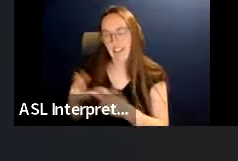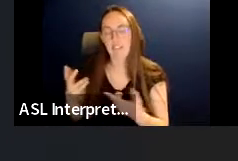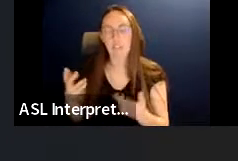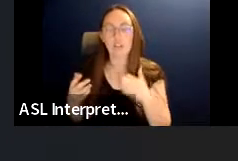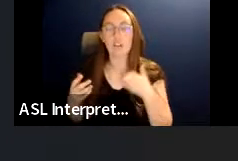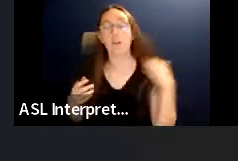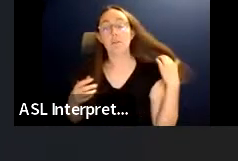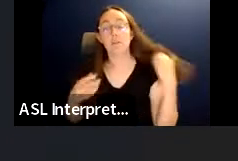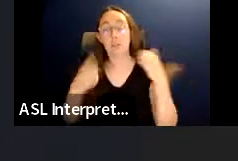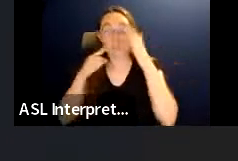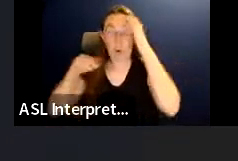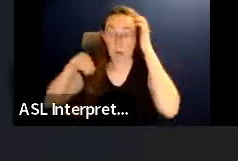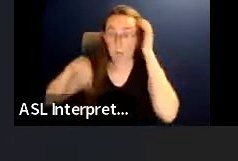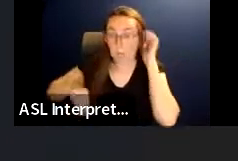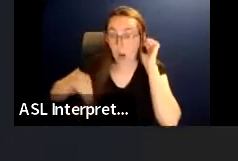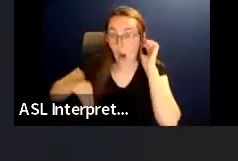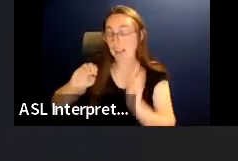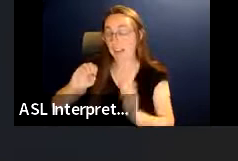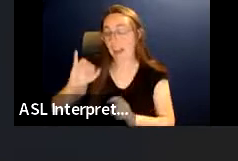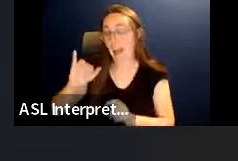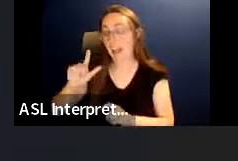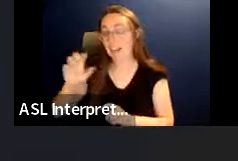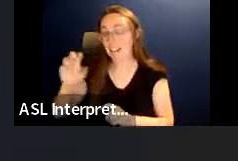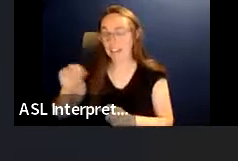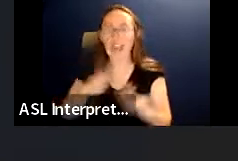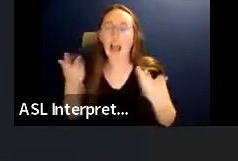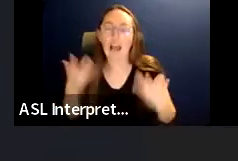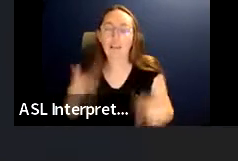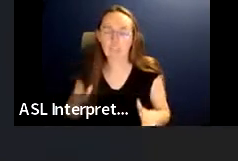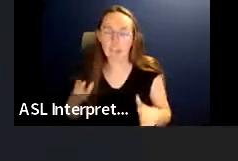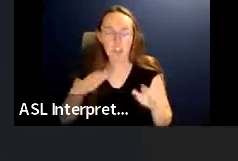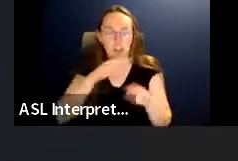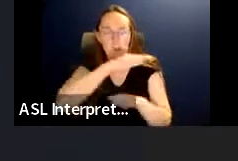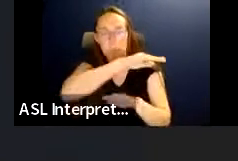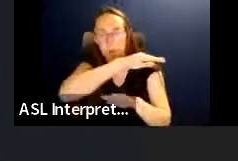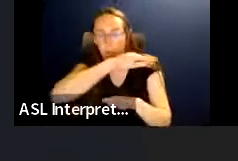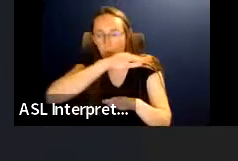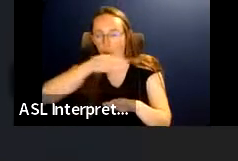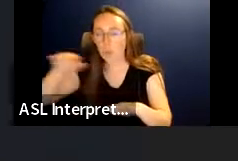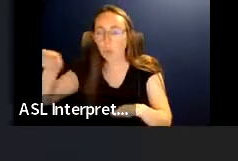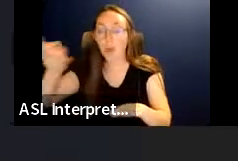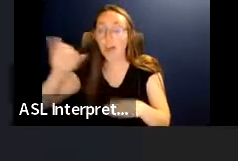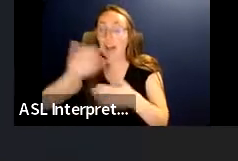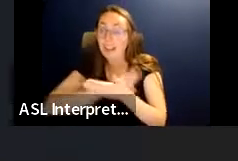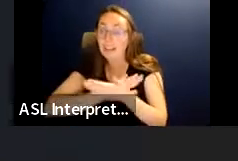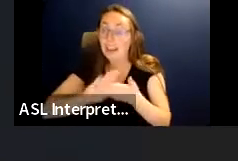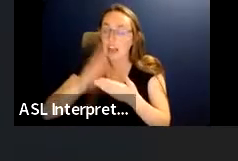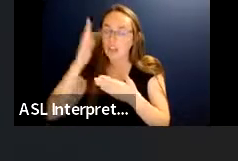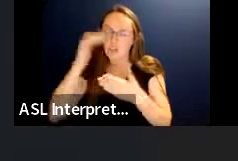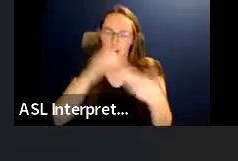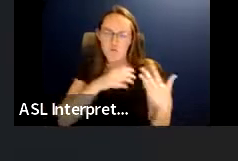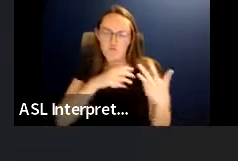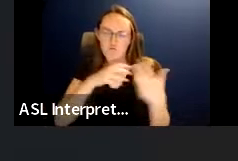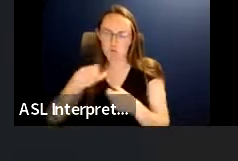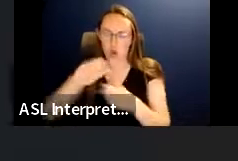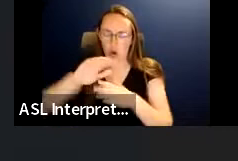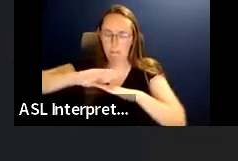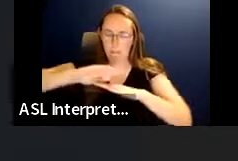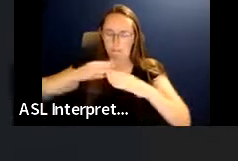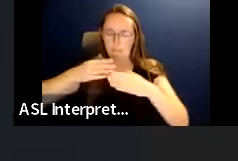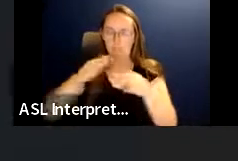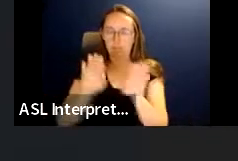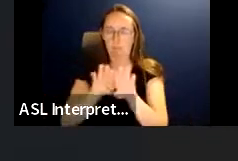scored across the flutes for you. And the reason is you get a nice rigid mount scoring across the flutes versus with the